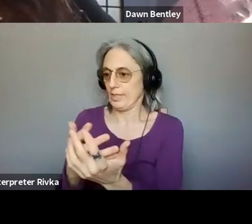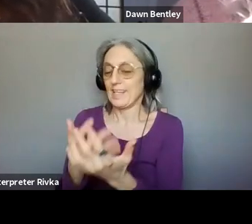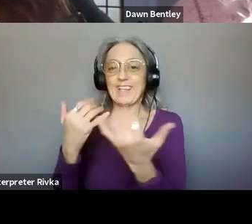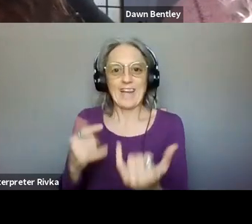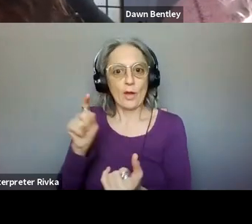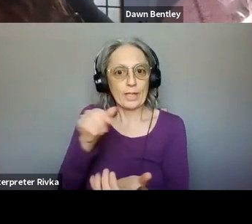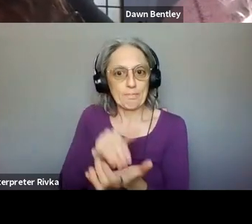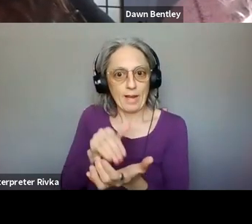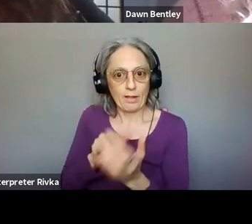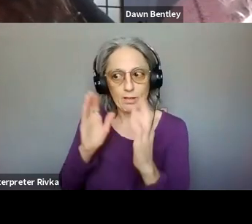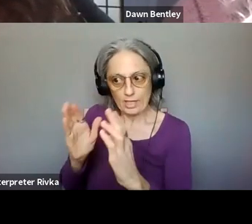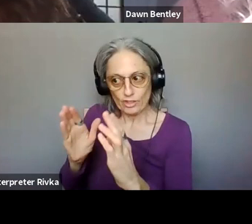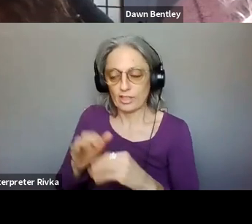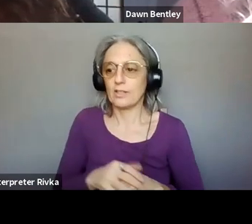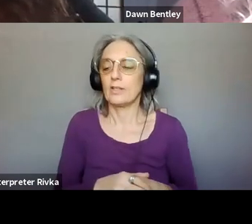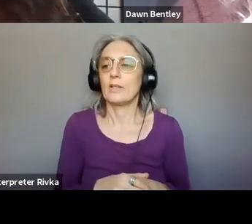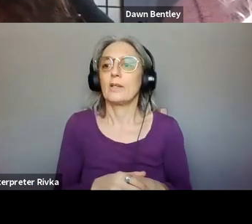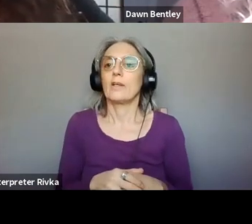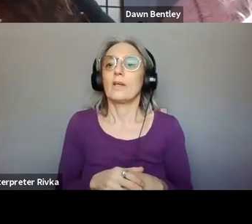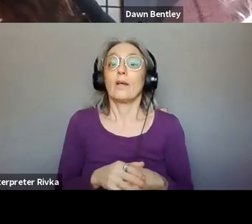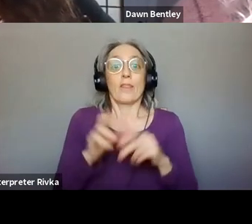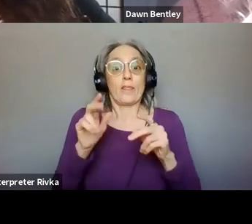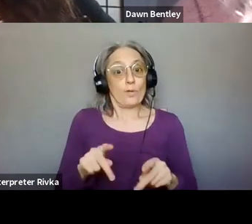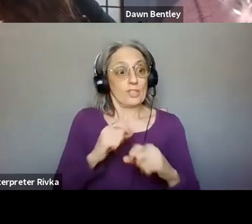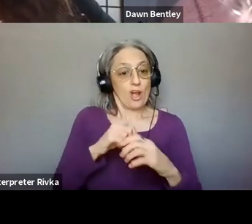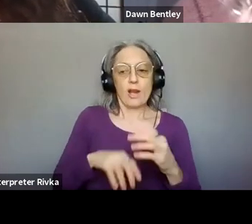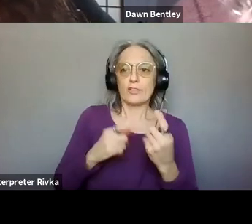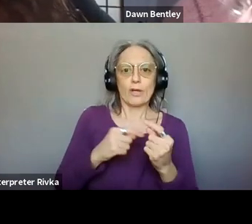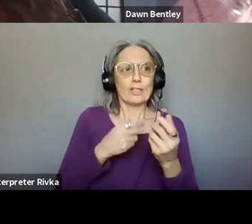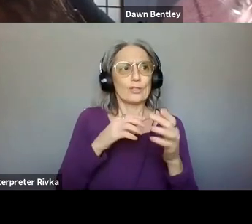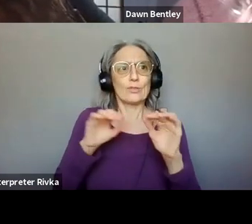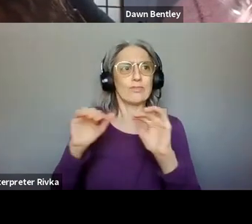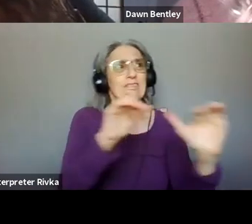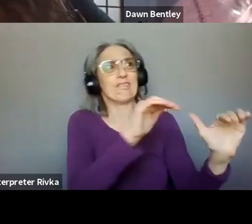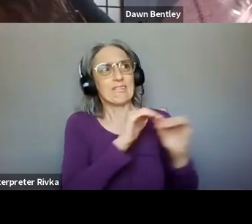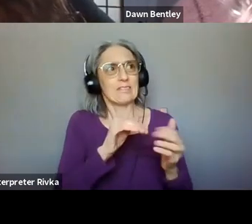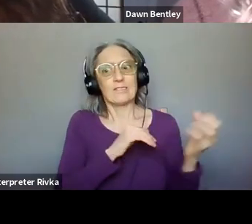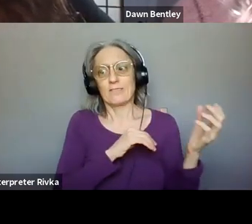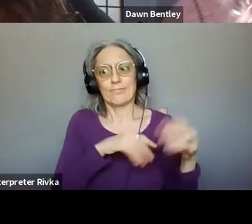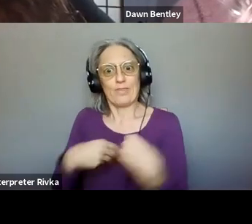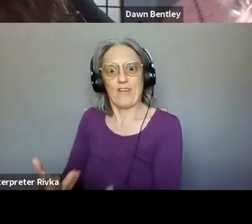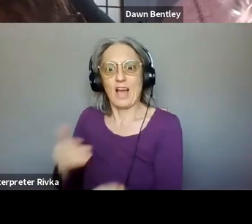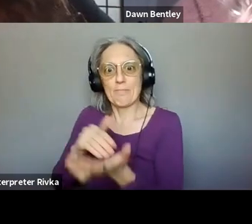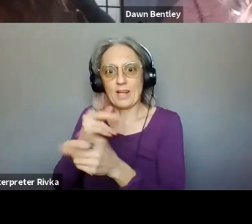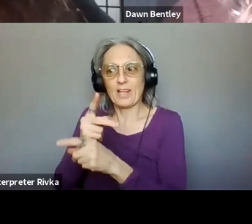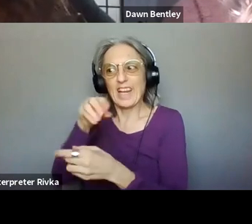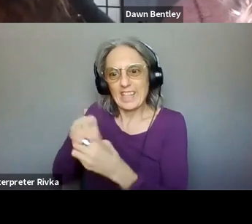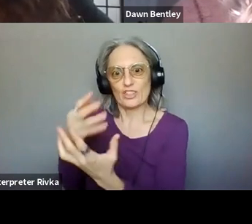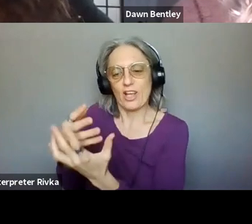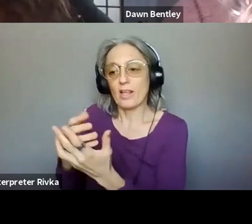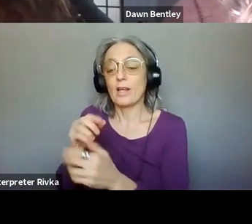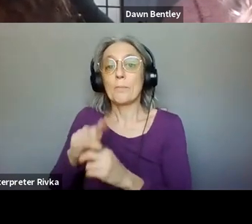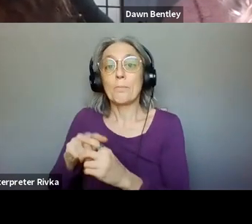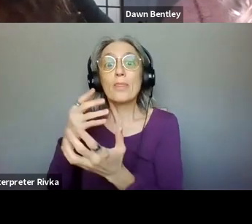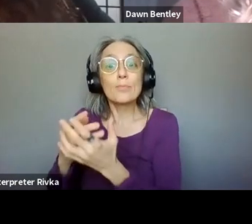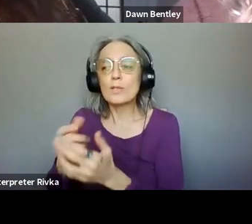on the outside is trying to advocate on behalf of the ward to get the necessary medical care. And the prison or jail officials won't speak to